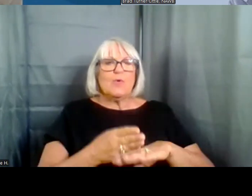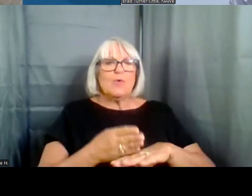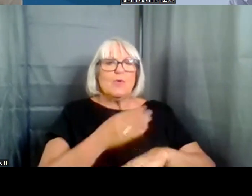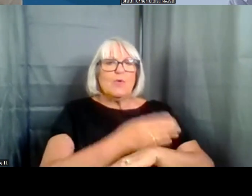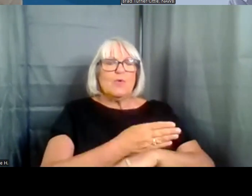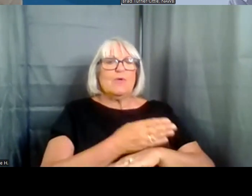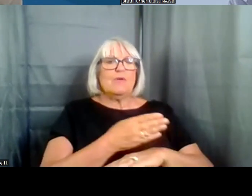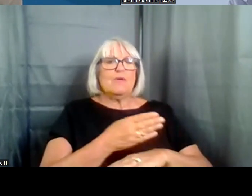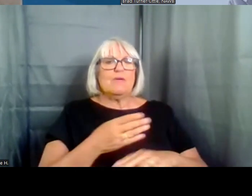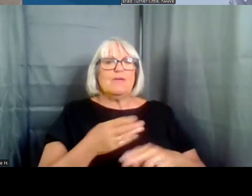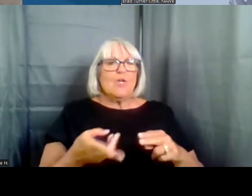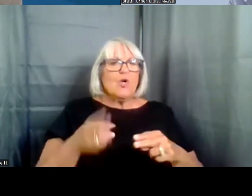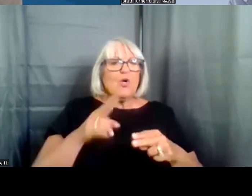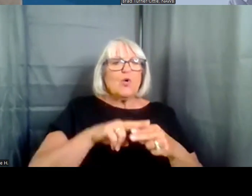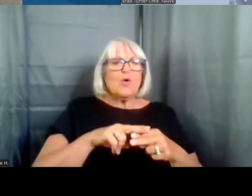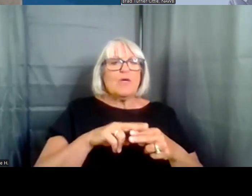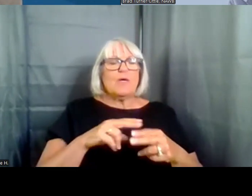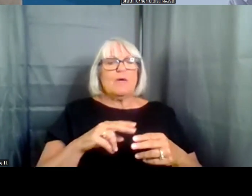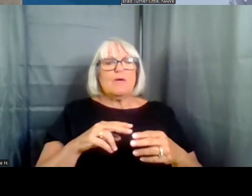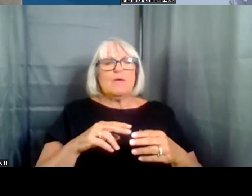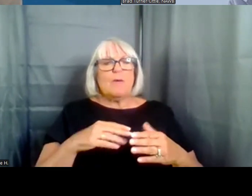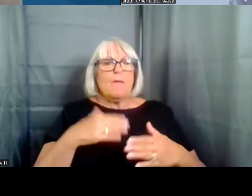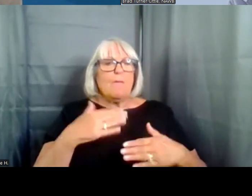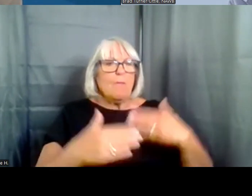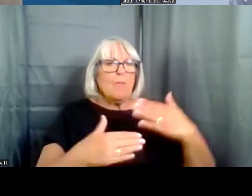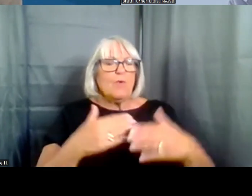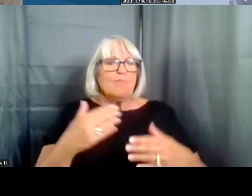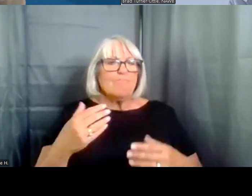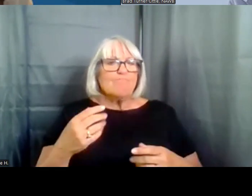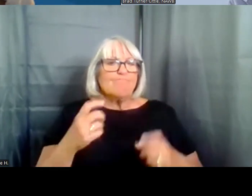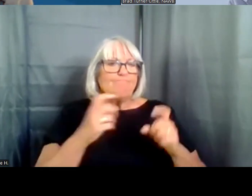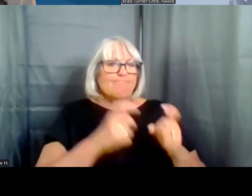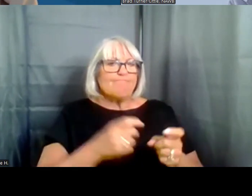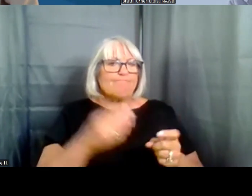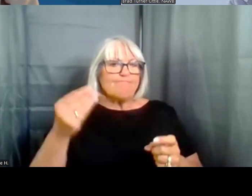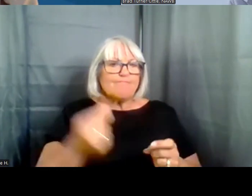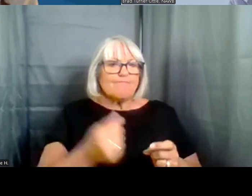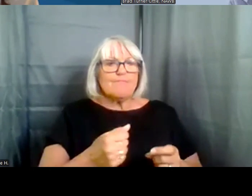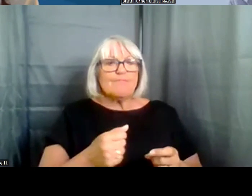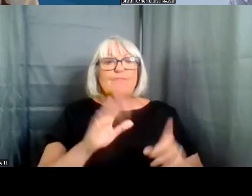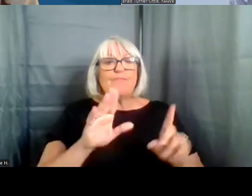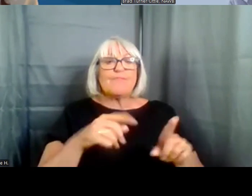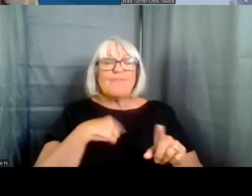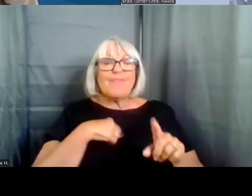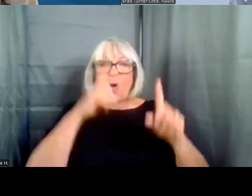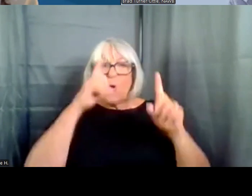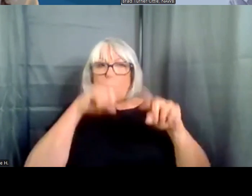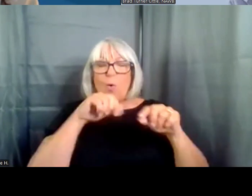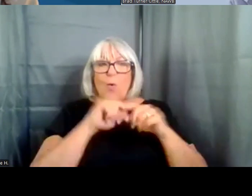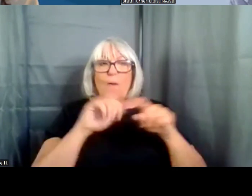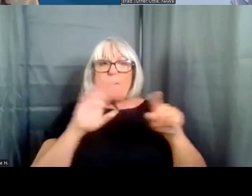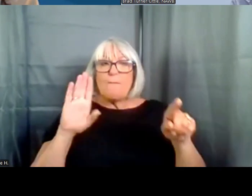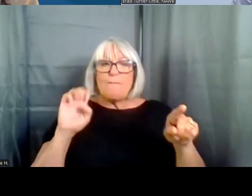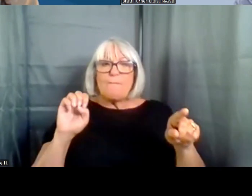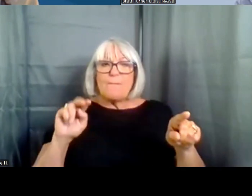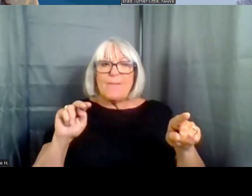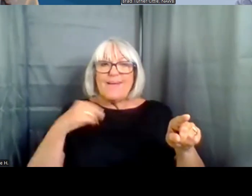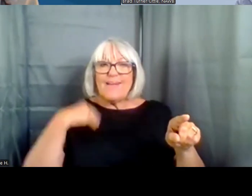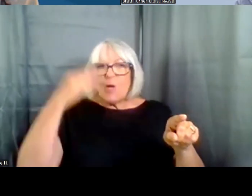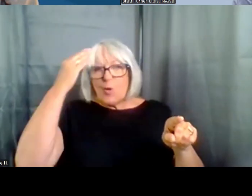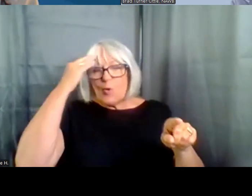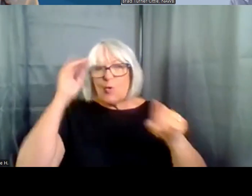workforce system. And lastly, I agree with Ben. I think that the Department of Labor, and I know that just isn't Jen's area, she's in another